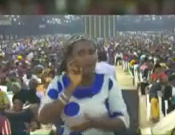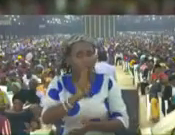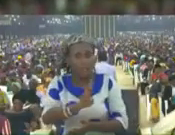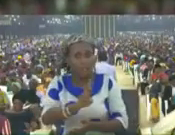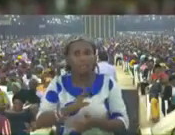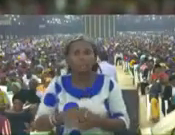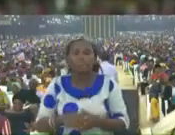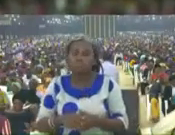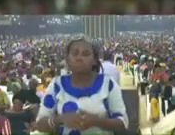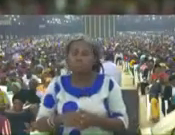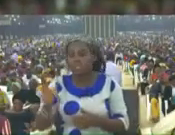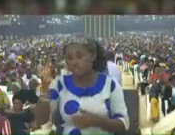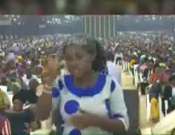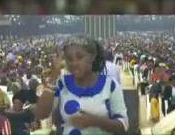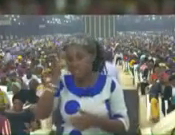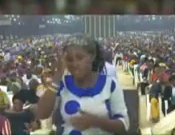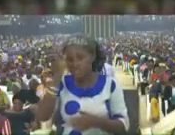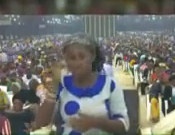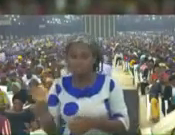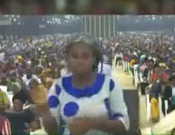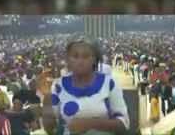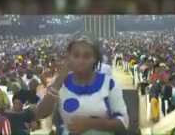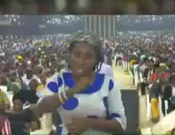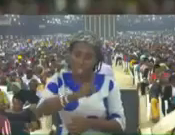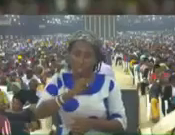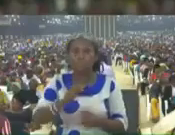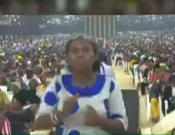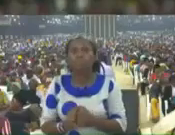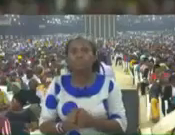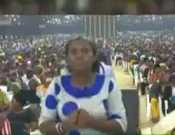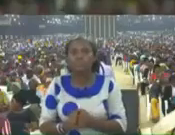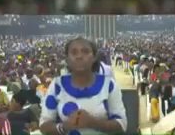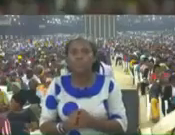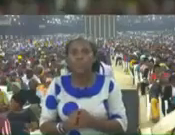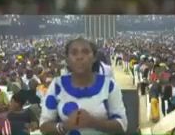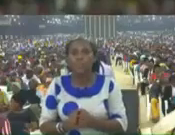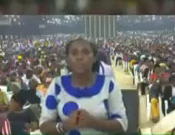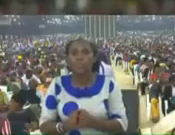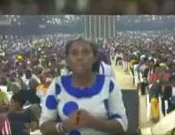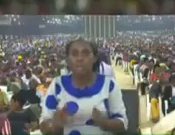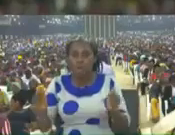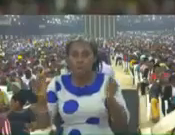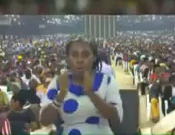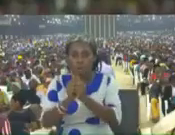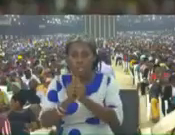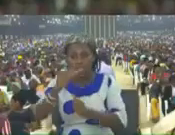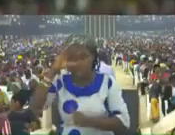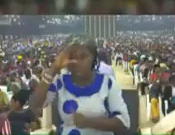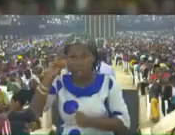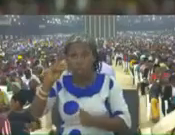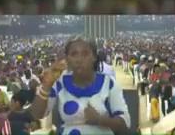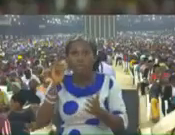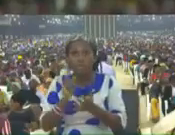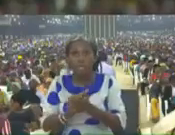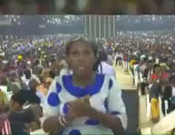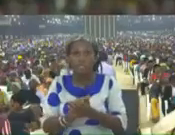So the father came with the boy who performed